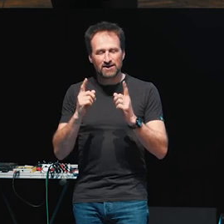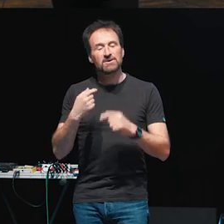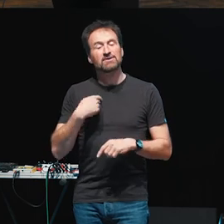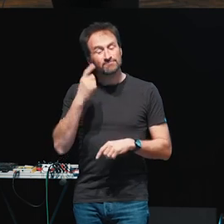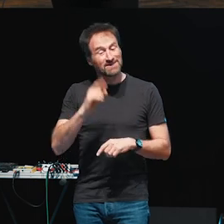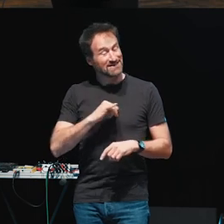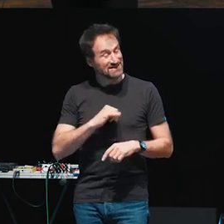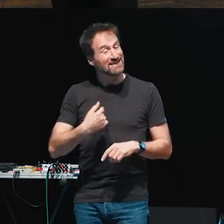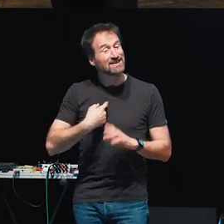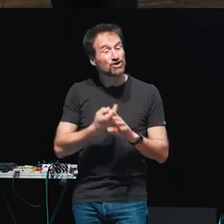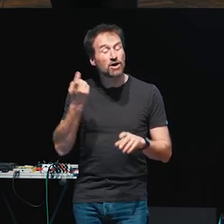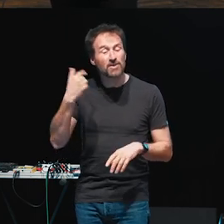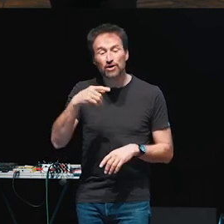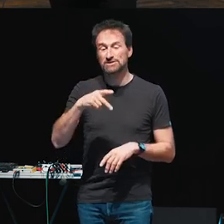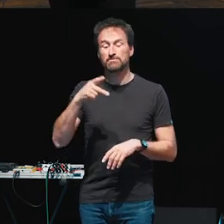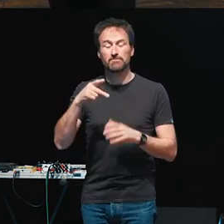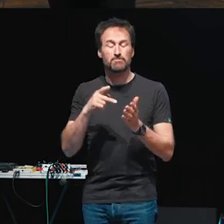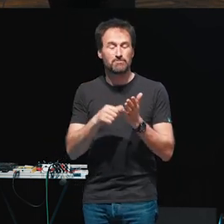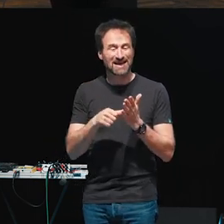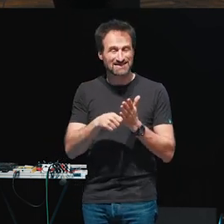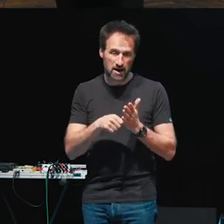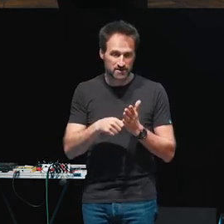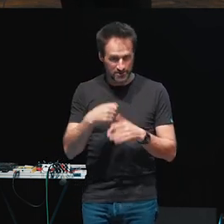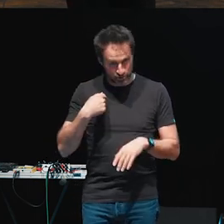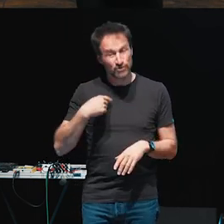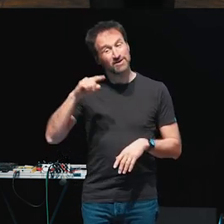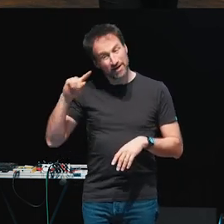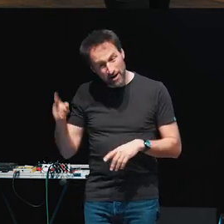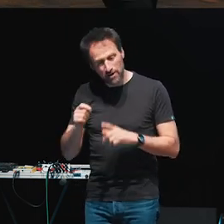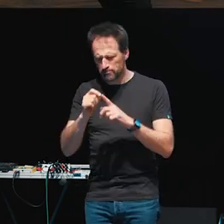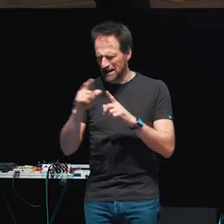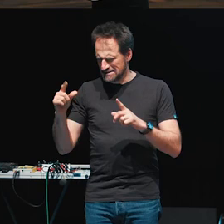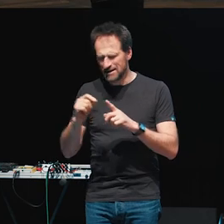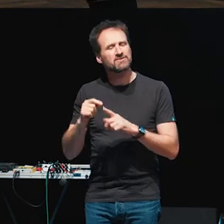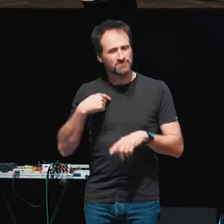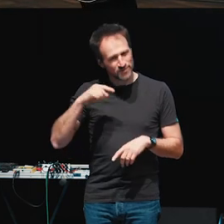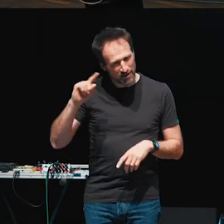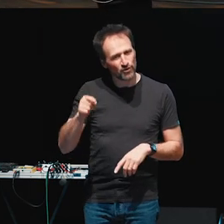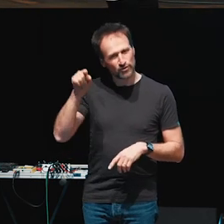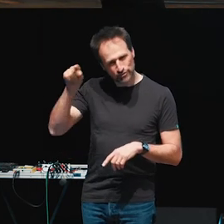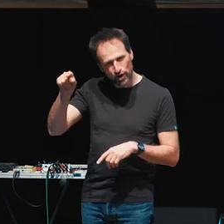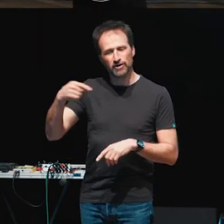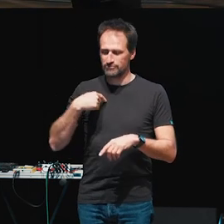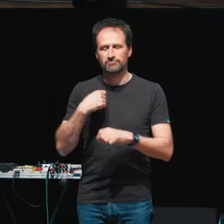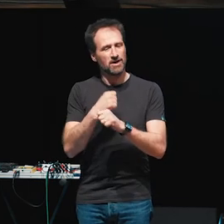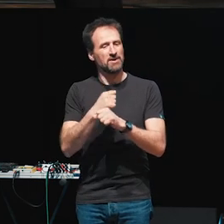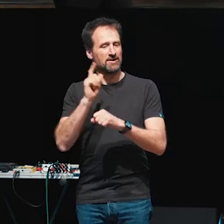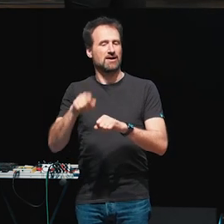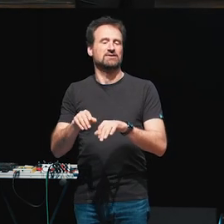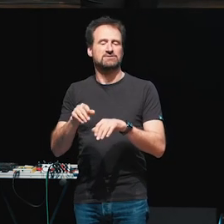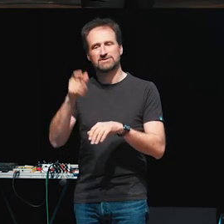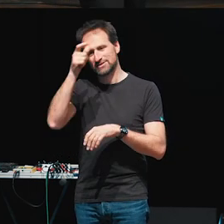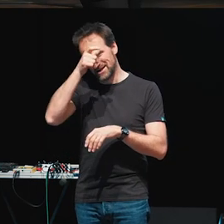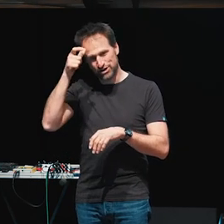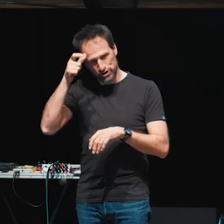Pakistan, and I also lead an initiative called Stemming From Her, which aims to empower women and bridge the